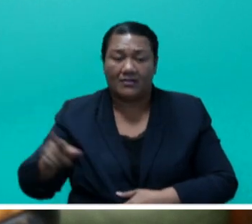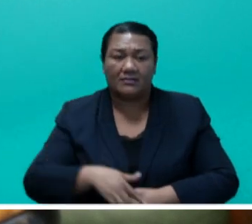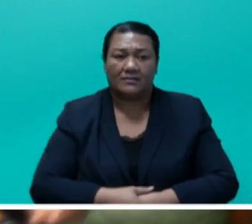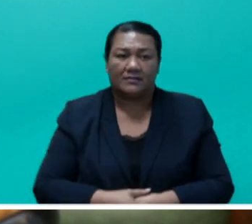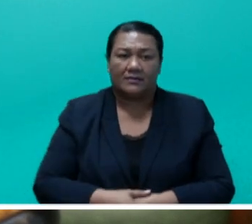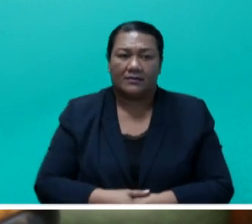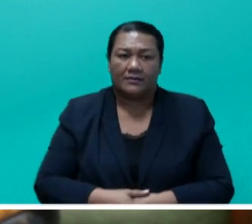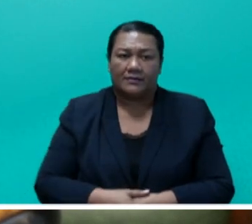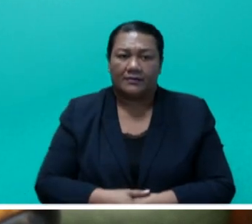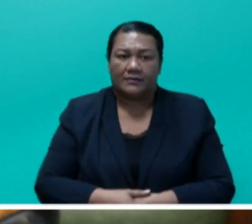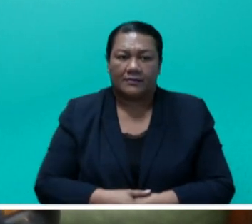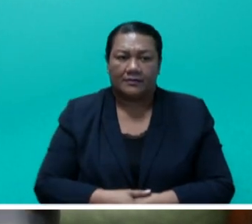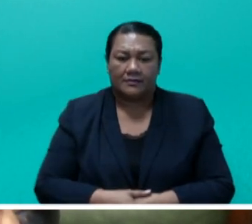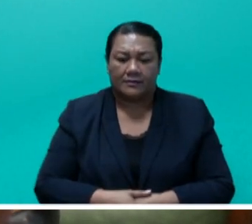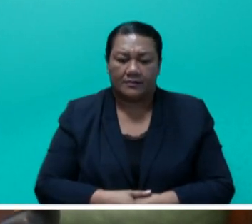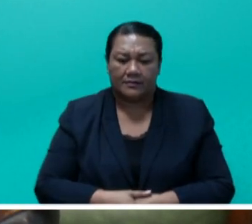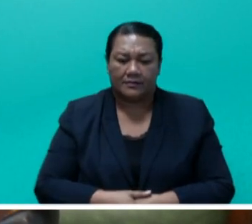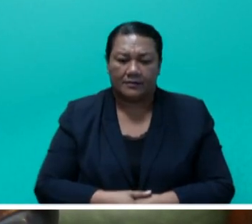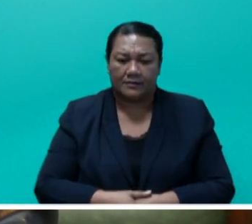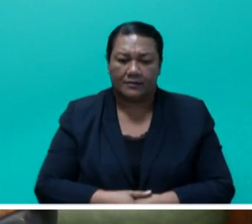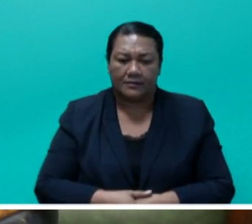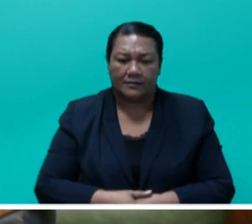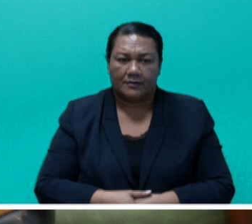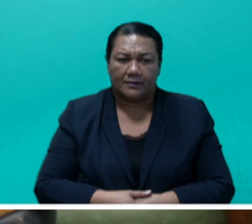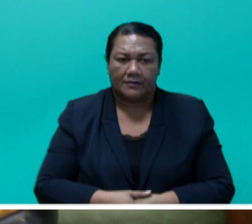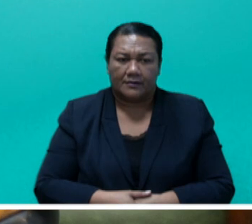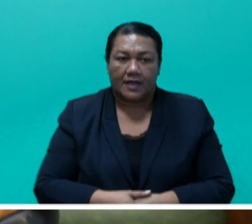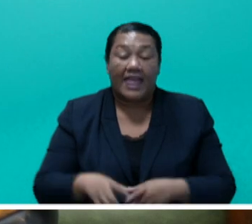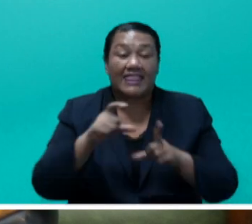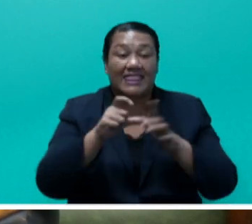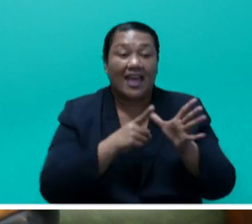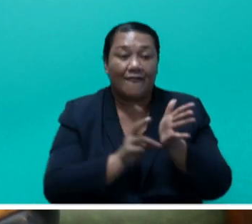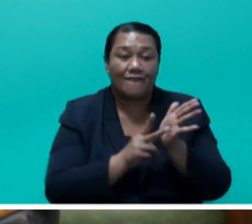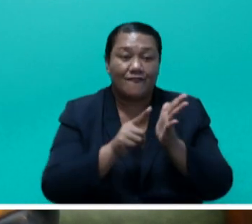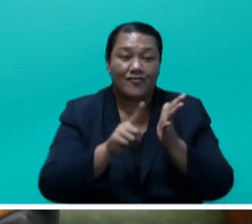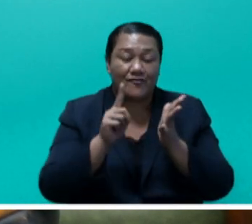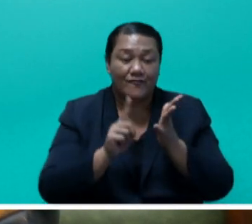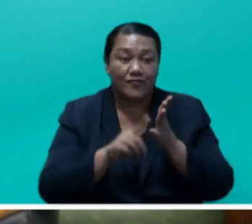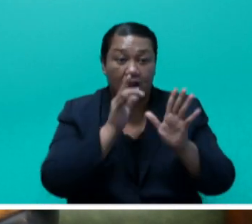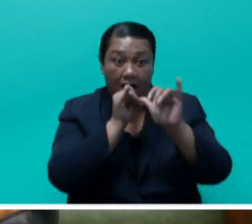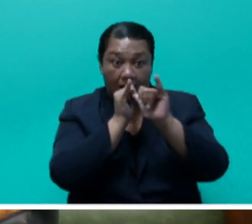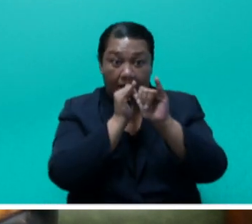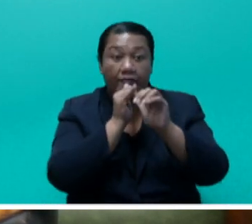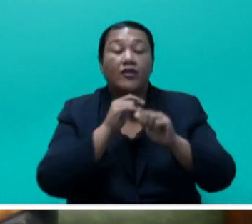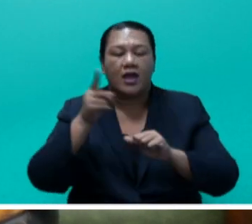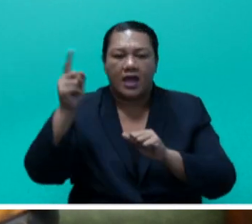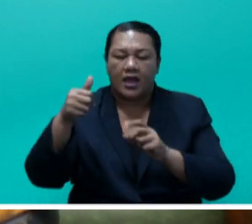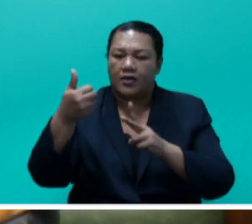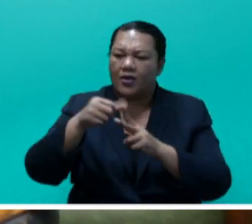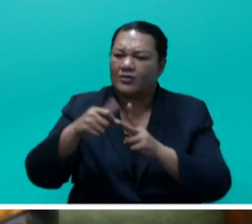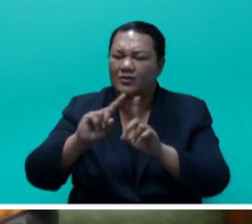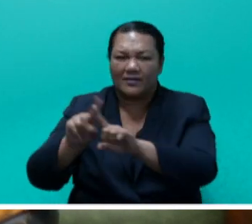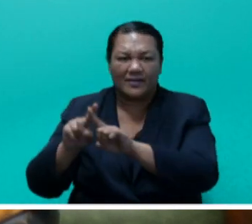to earmark 6 sites, 4 Davulevu, Nepani, Wanimbu, Kurewanga in the Central Division, and a site